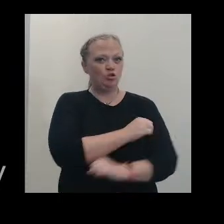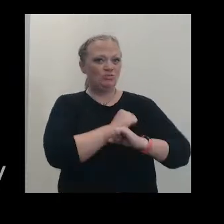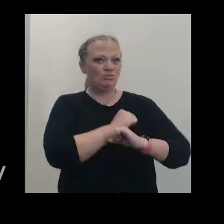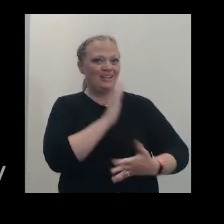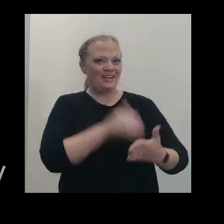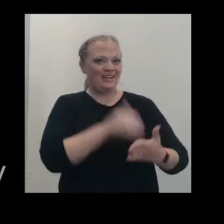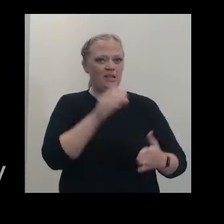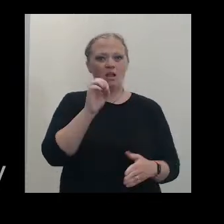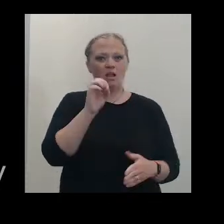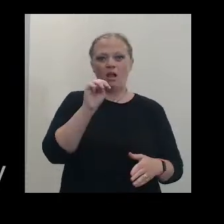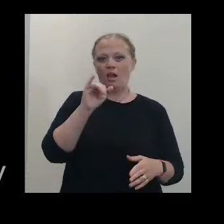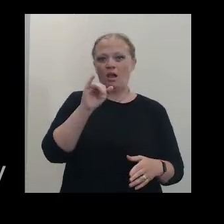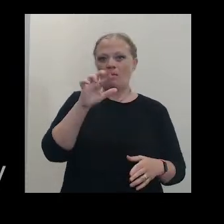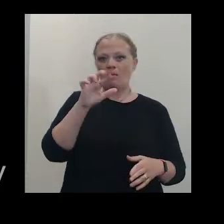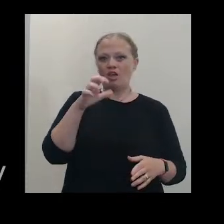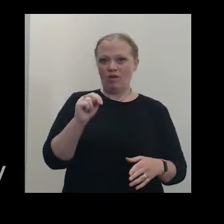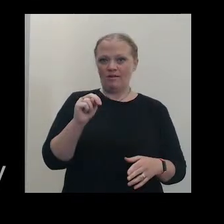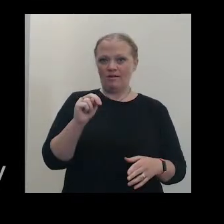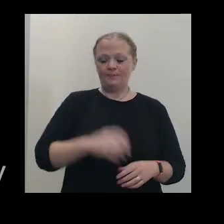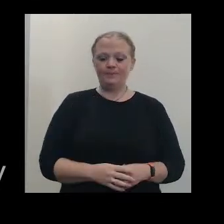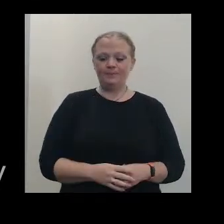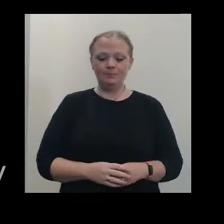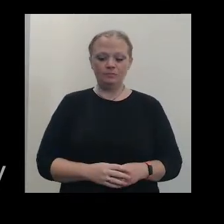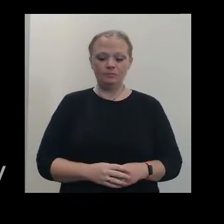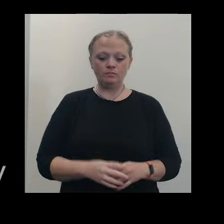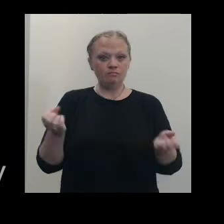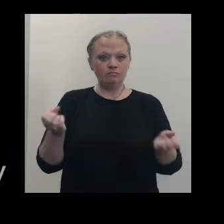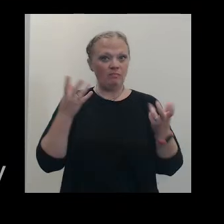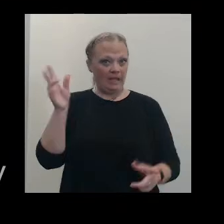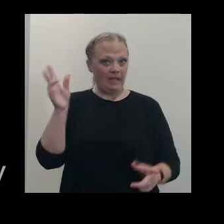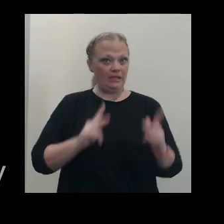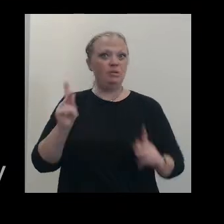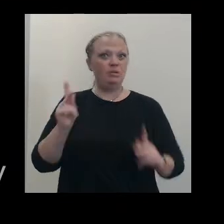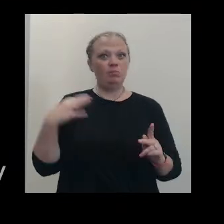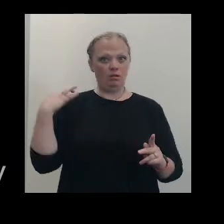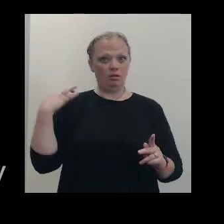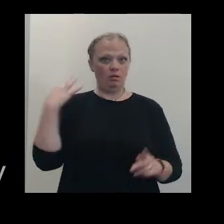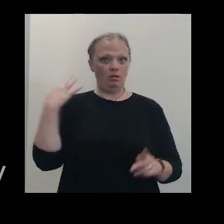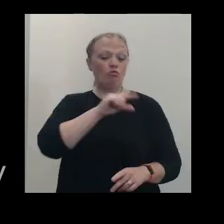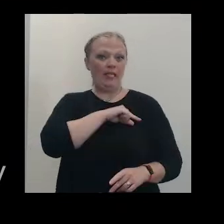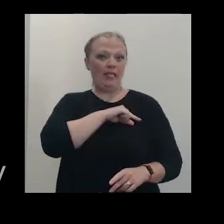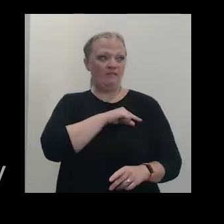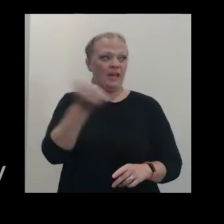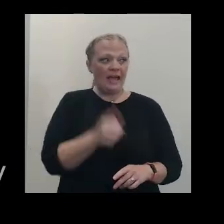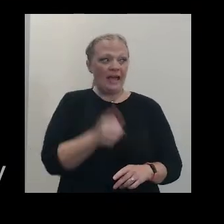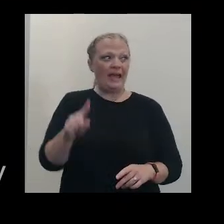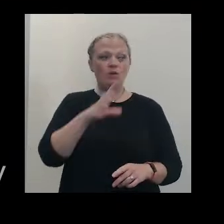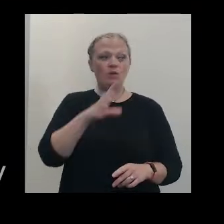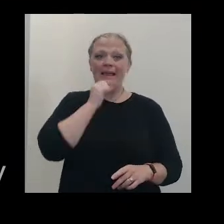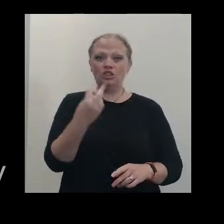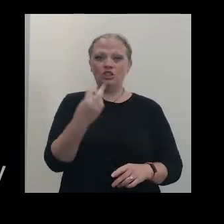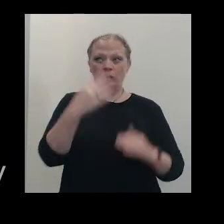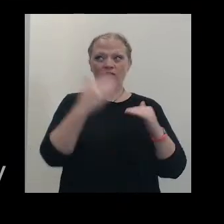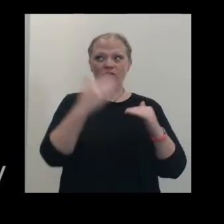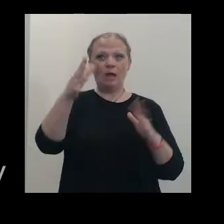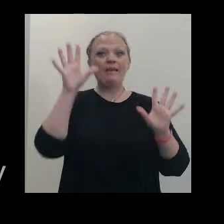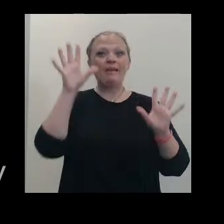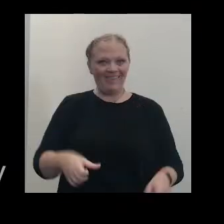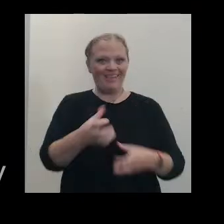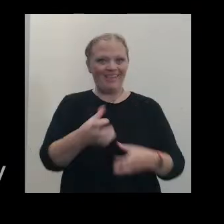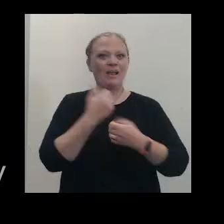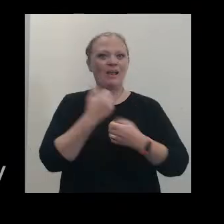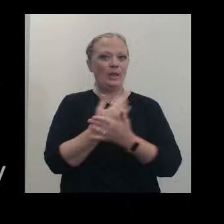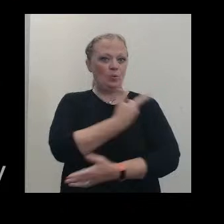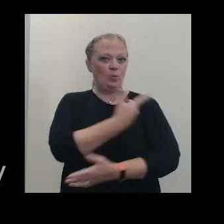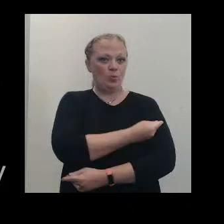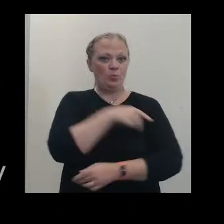variant. So, a lot of people are eligible in our community. Everybody 12 and up can get one of these new vaccines. So